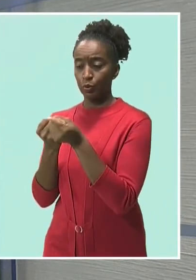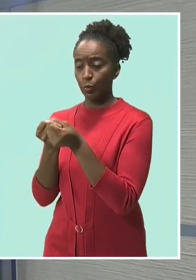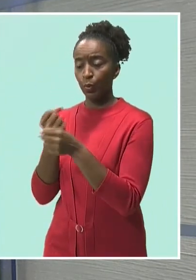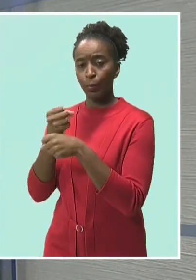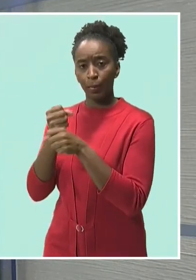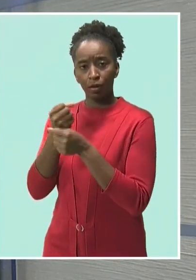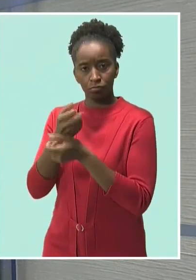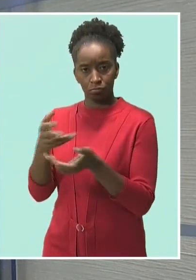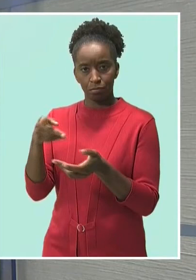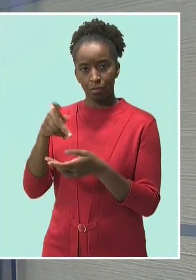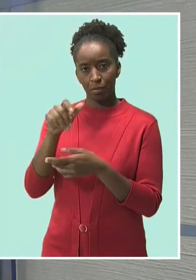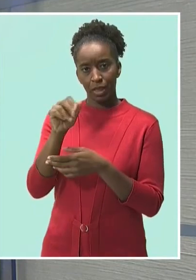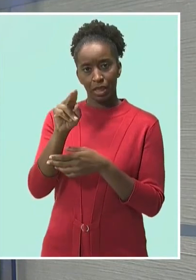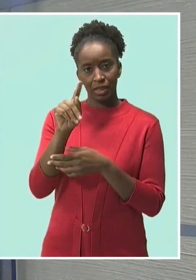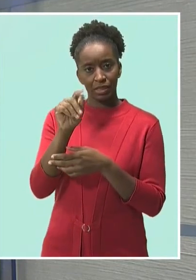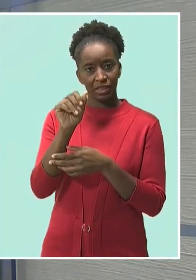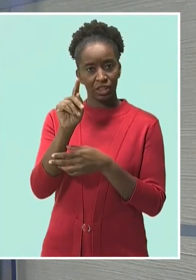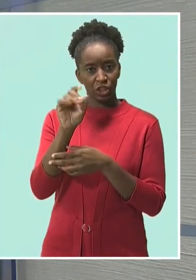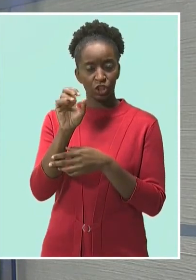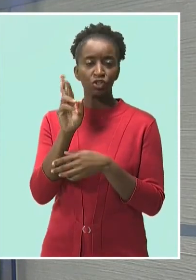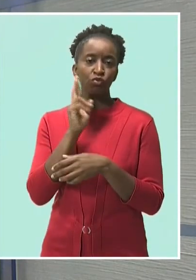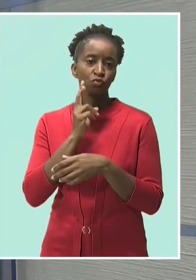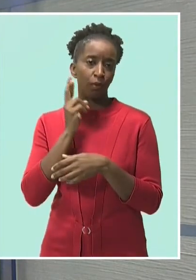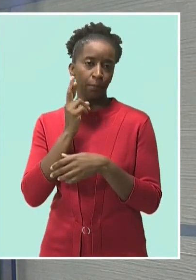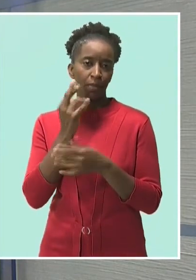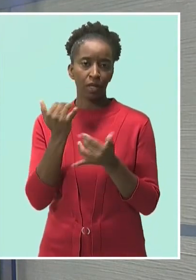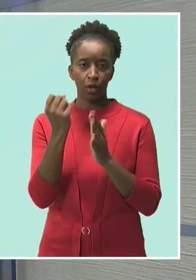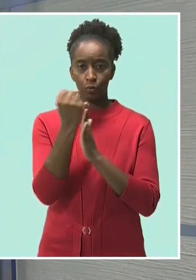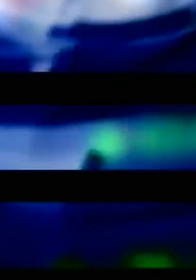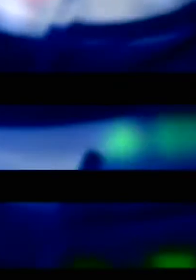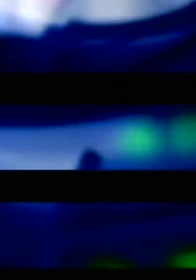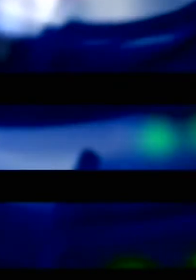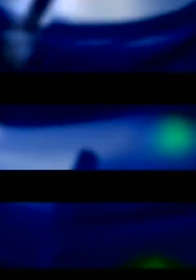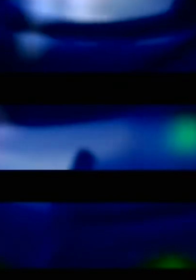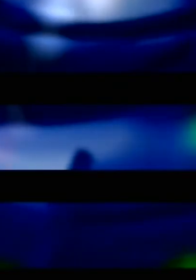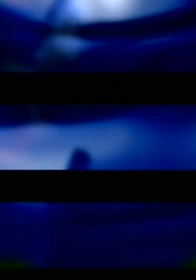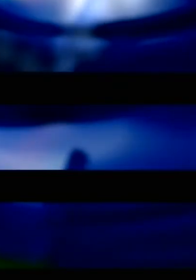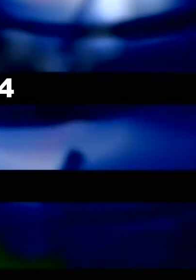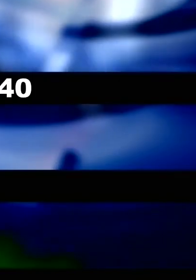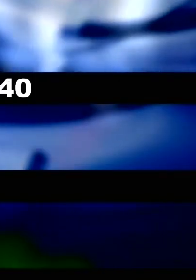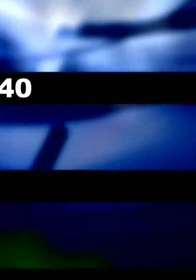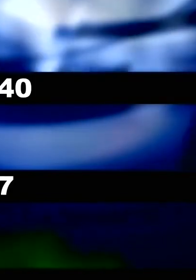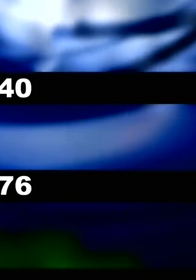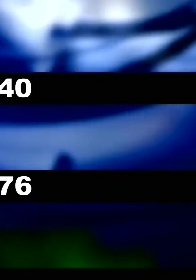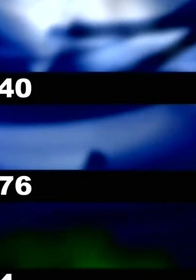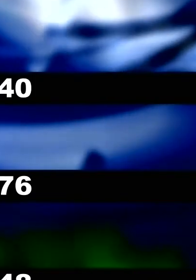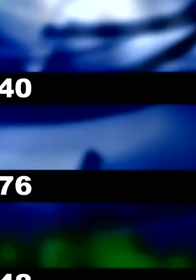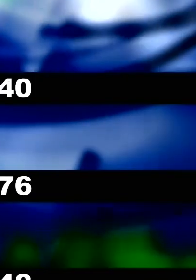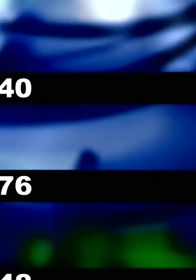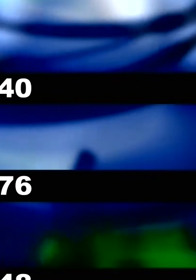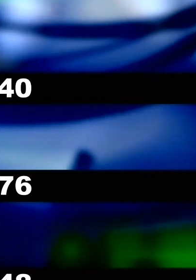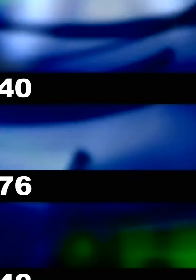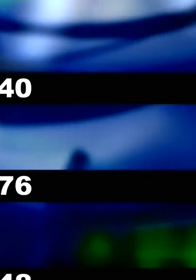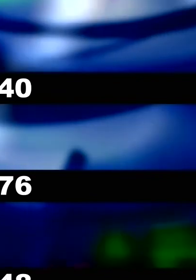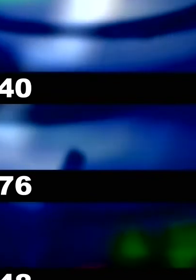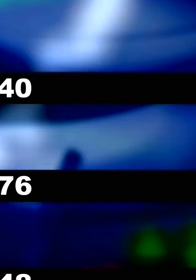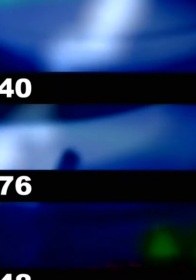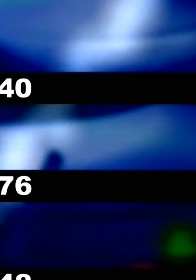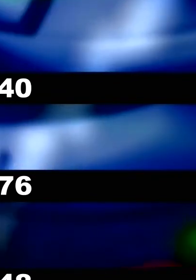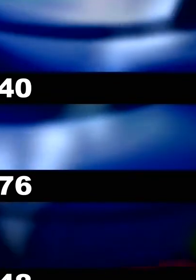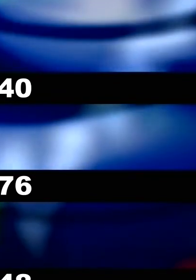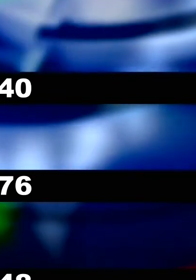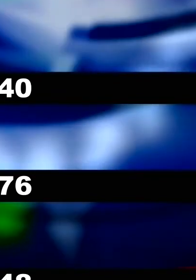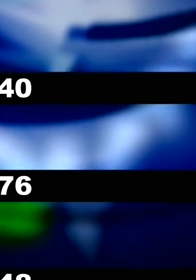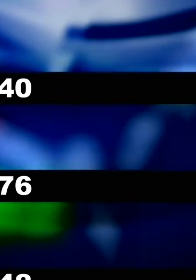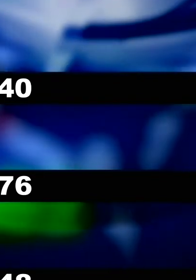how stocks traded on selected exchanges across the region. First up in Jamaica, Trans-Jamaican Highway Limited was